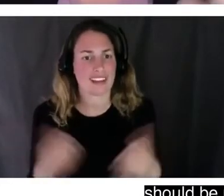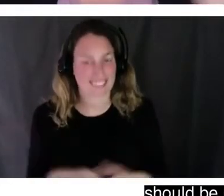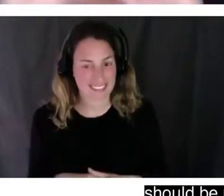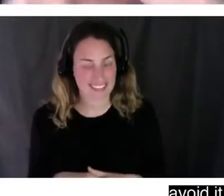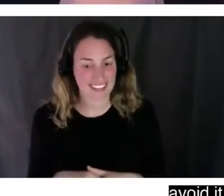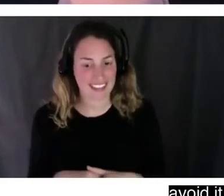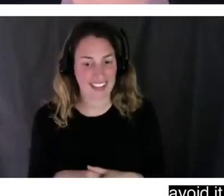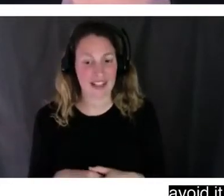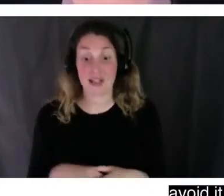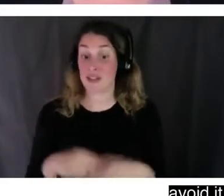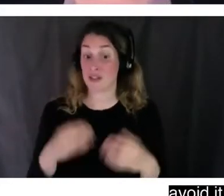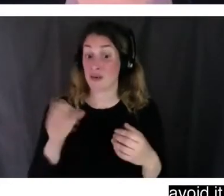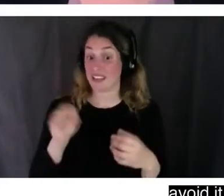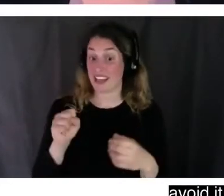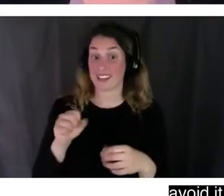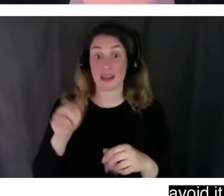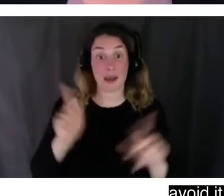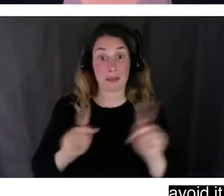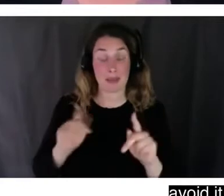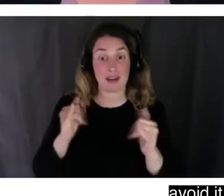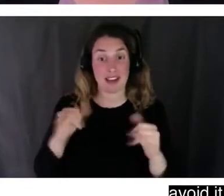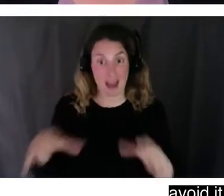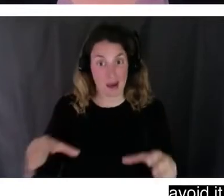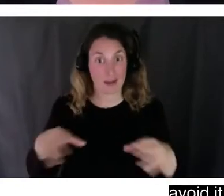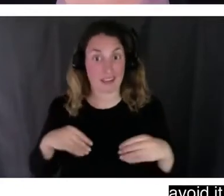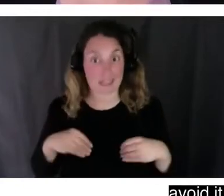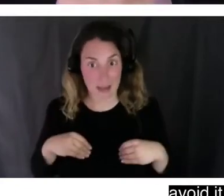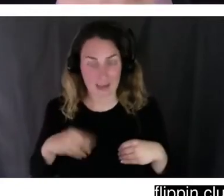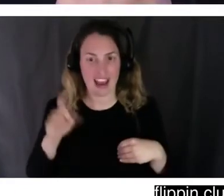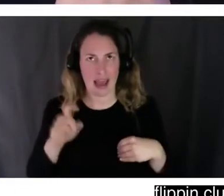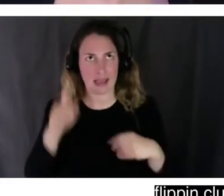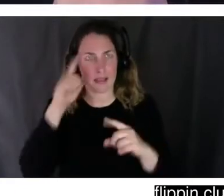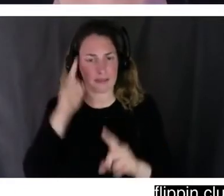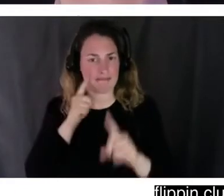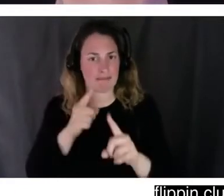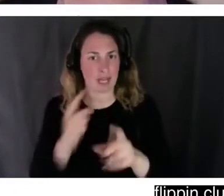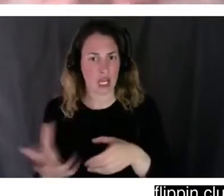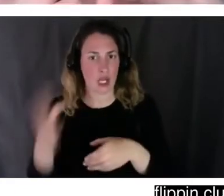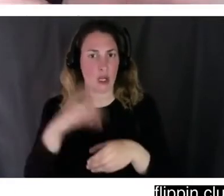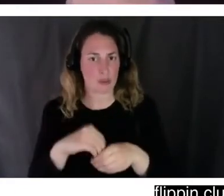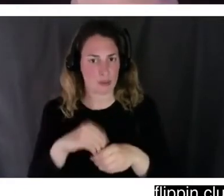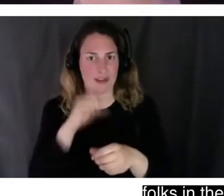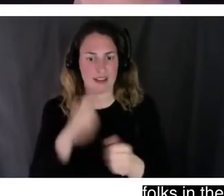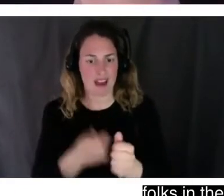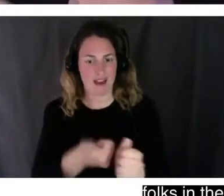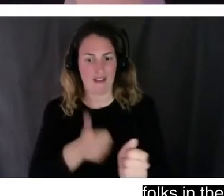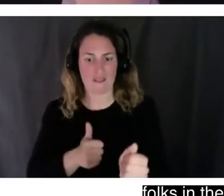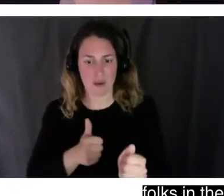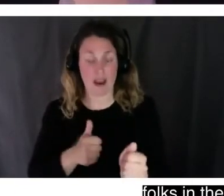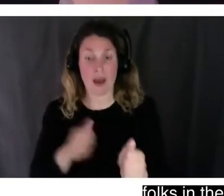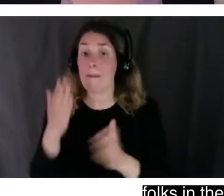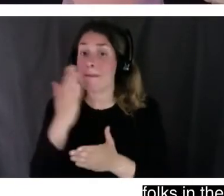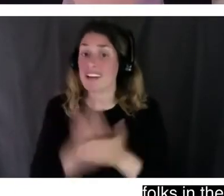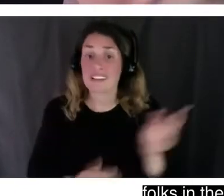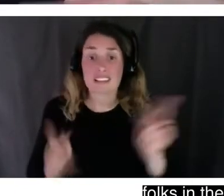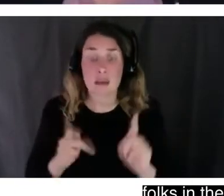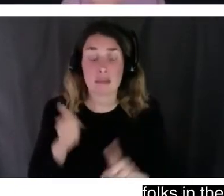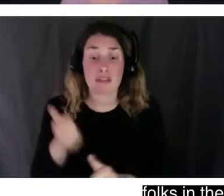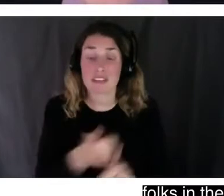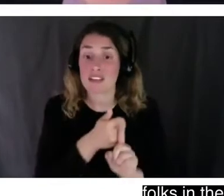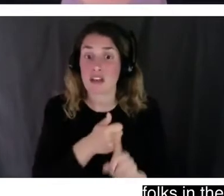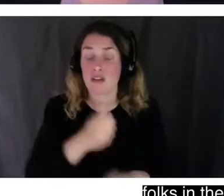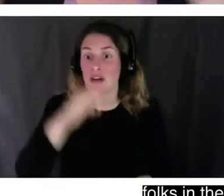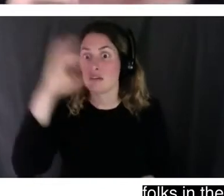I'm not trying to avoid it like I used to, but I have no flipping clue. I mean, I've been talking to folks in the public service